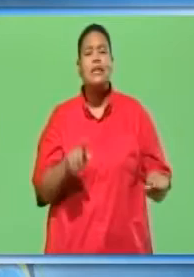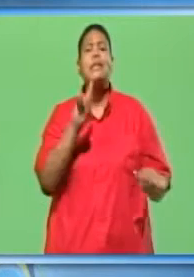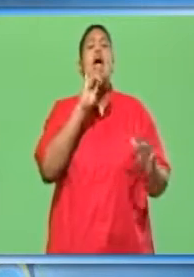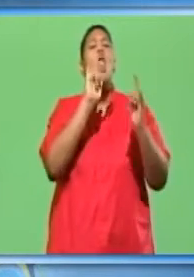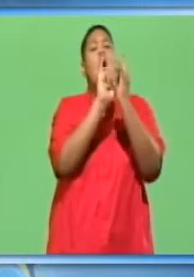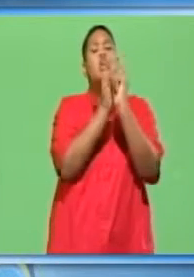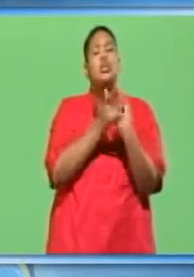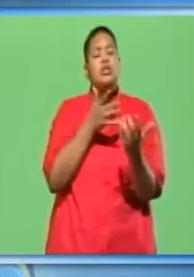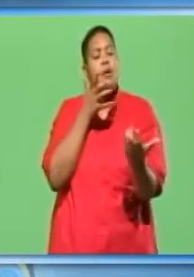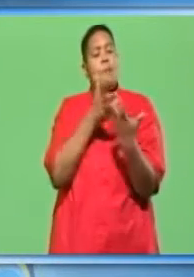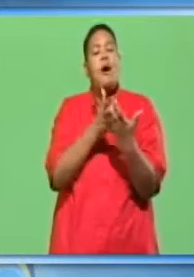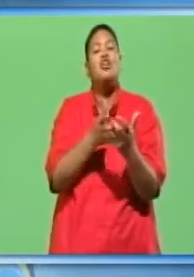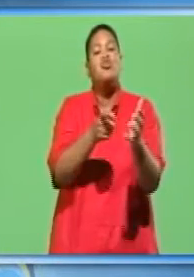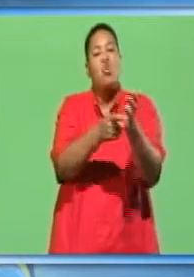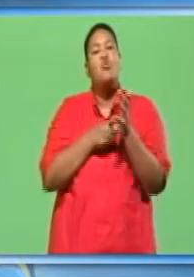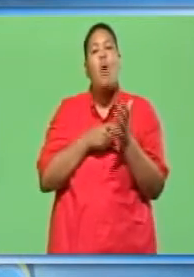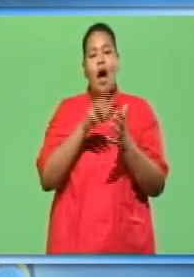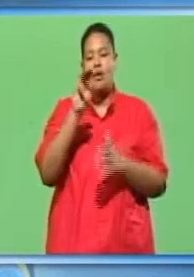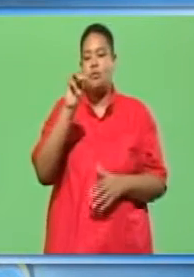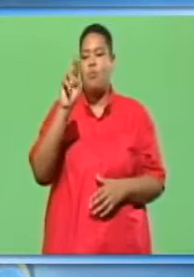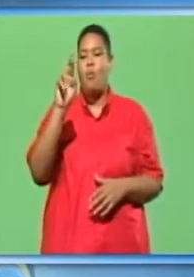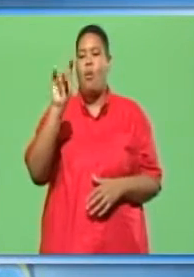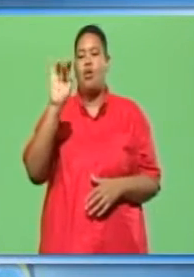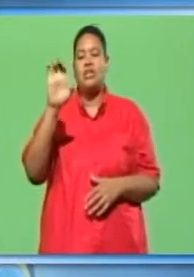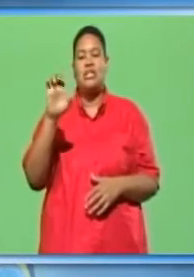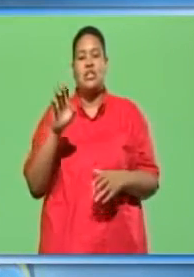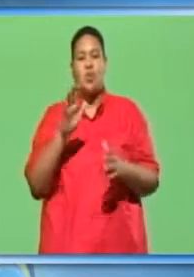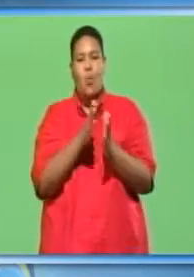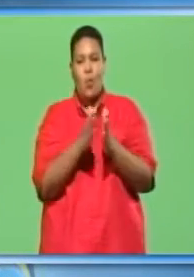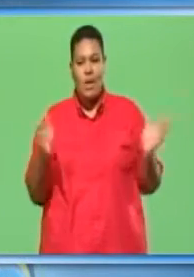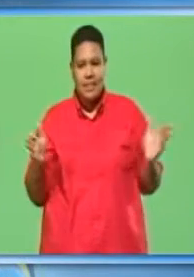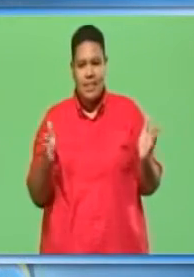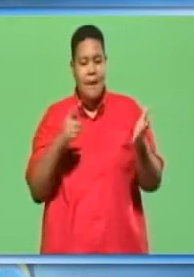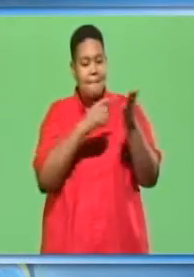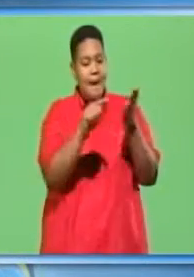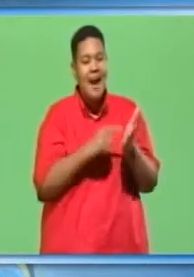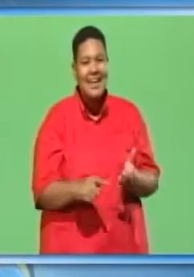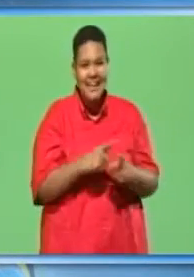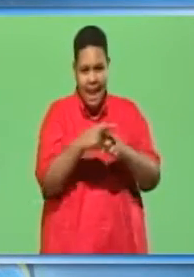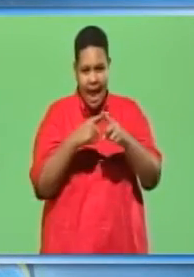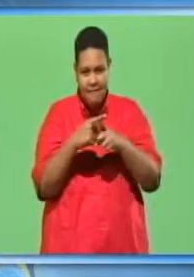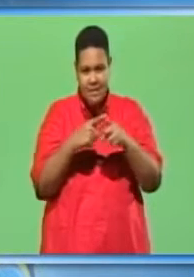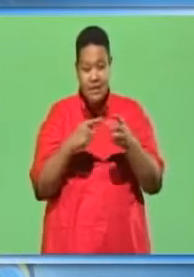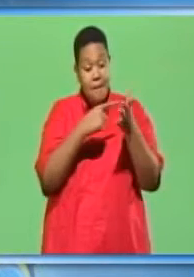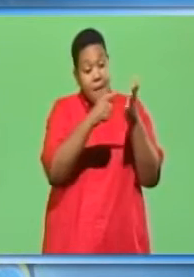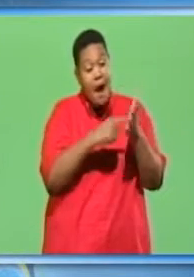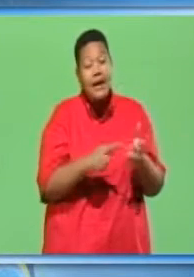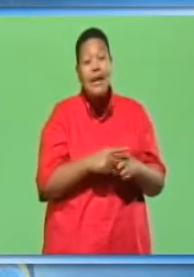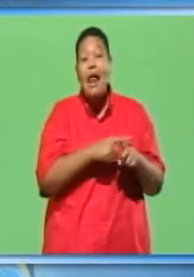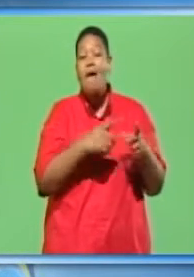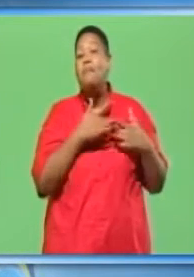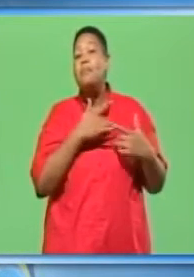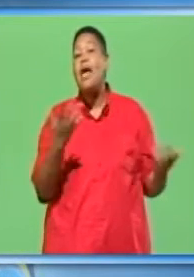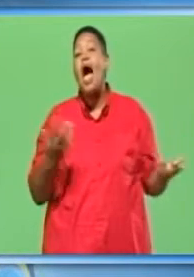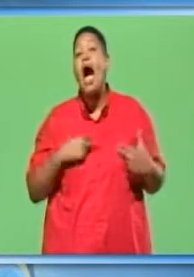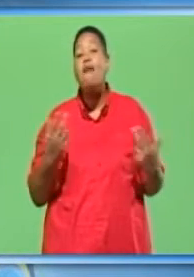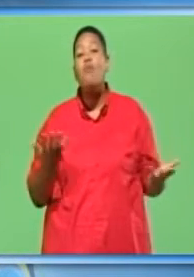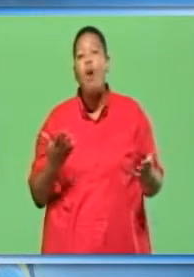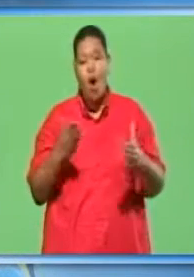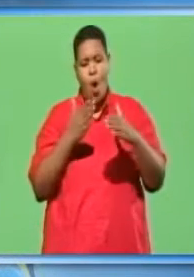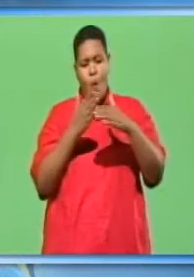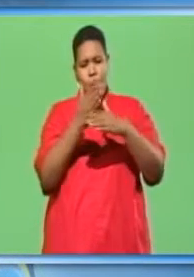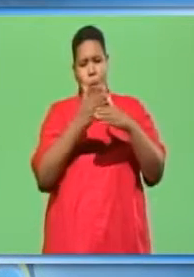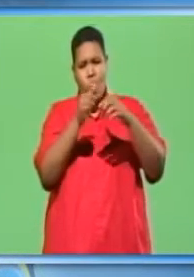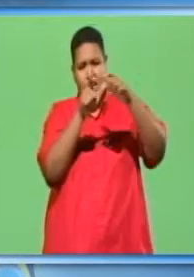to the required mortise width. Marking knives. Marking knives consist of a wooden handle and